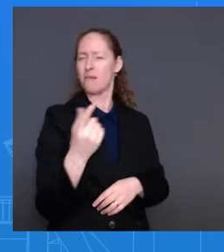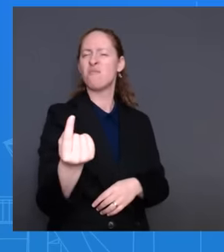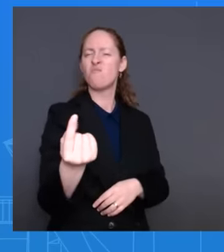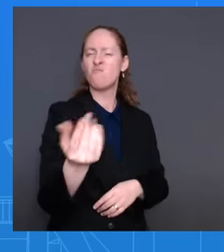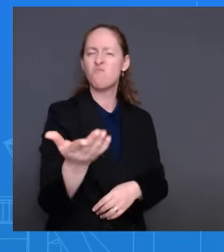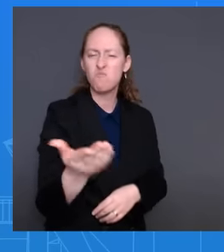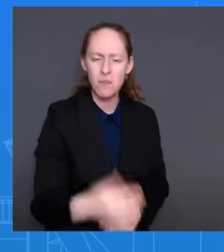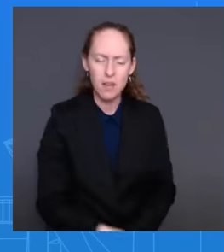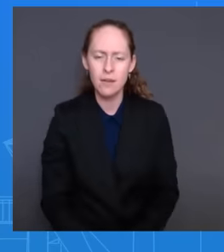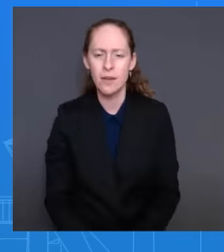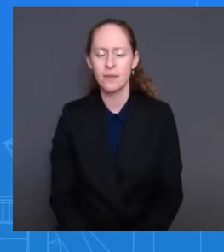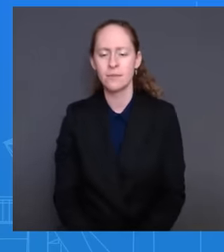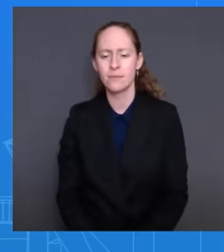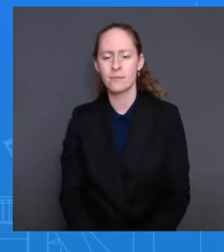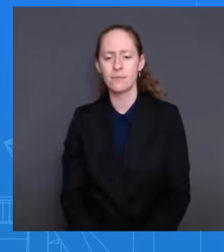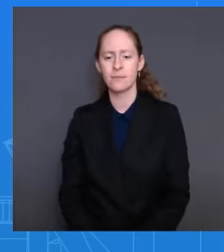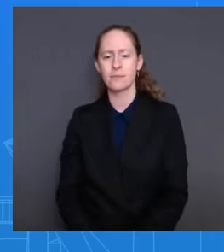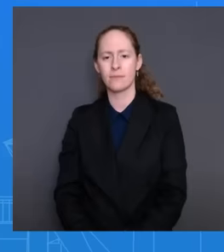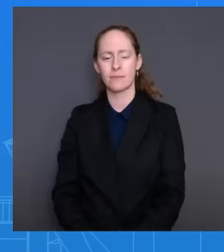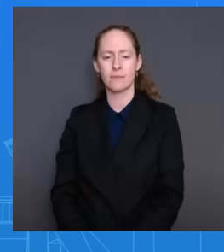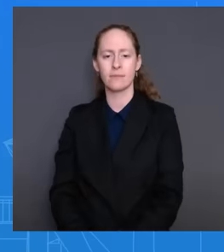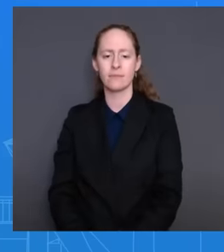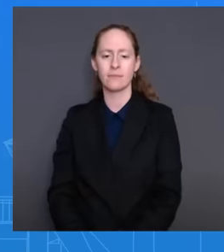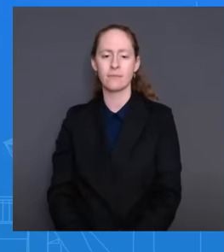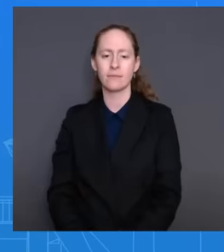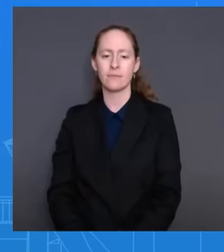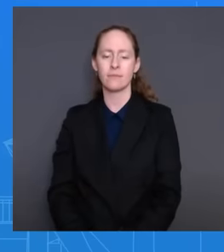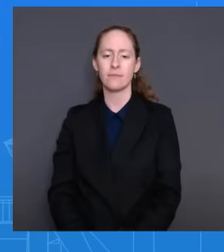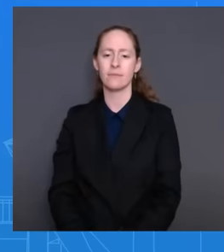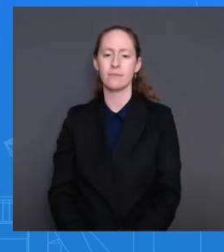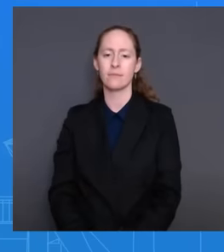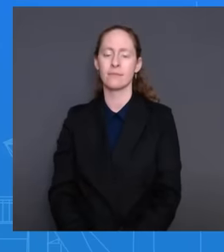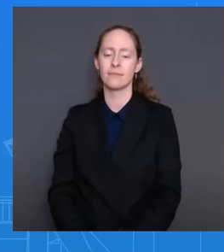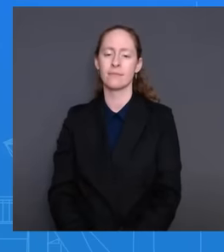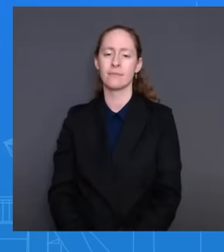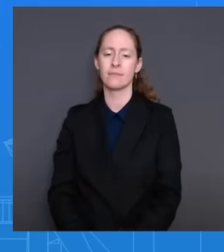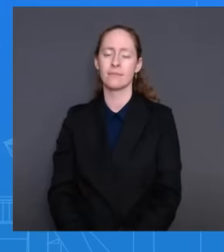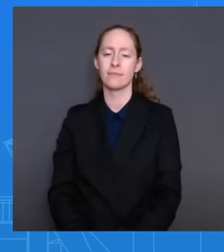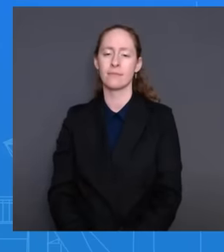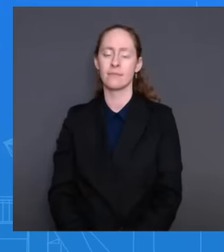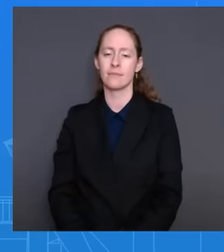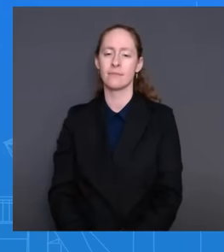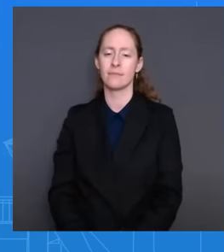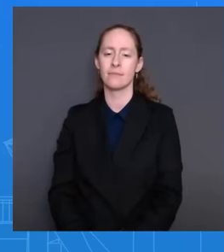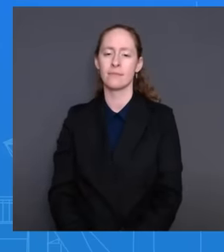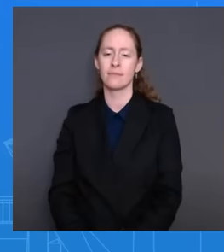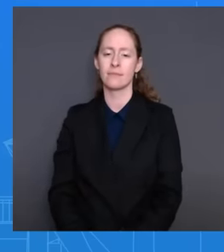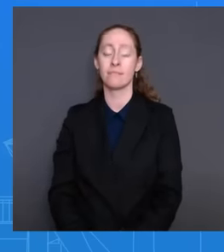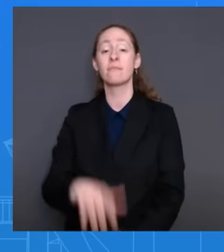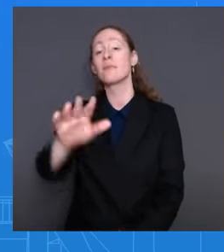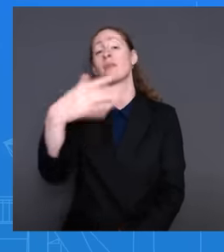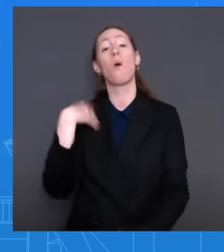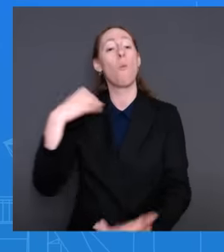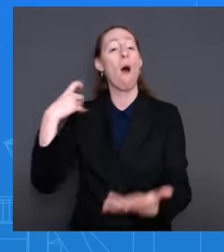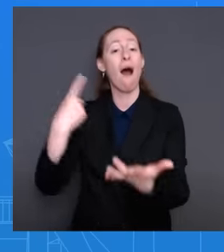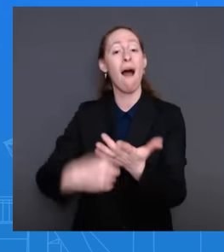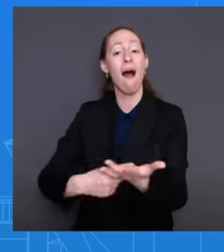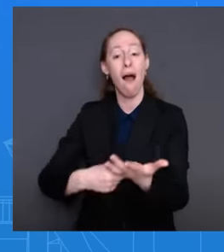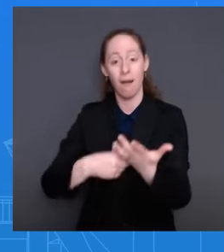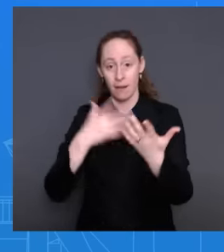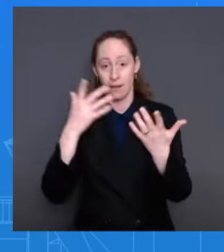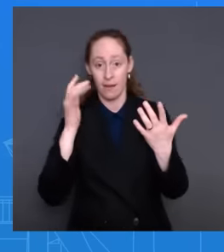be sending long-range rockets for use beyond the battlefield in Ukraine. But right now, I don't have anything to preview for you